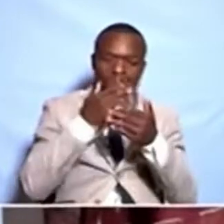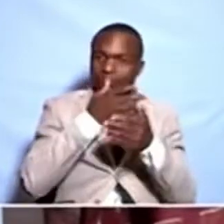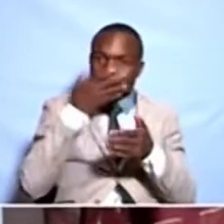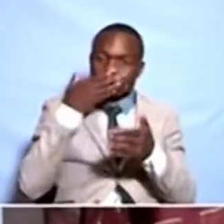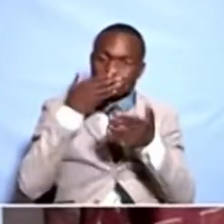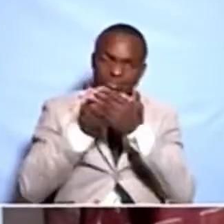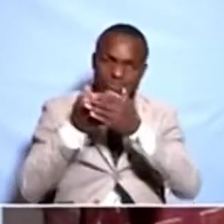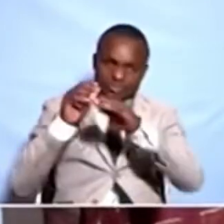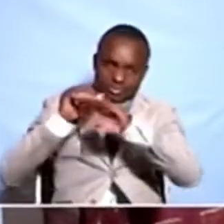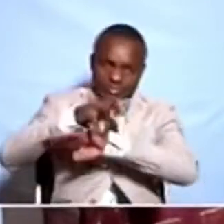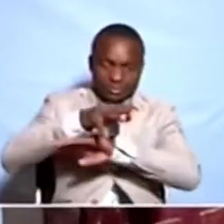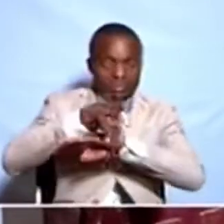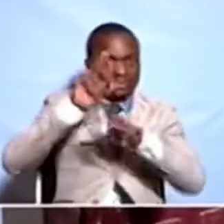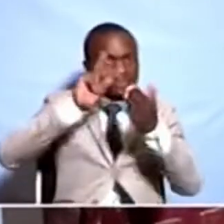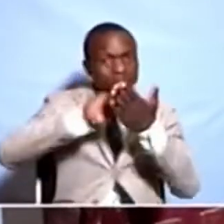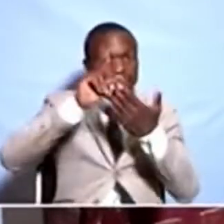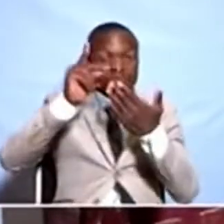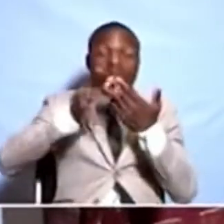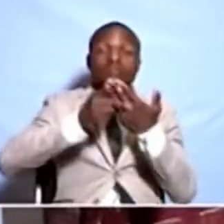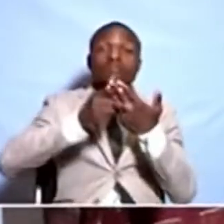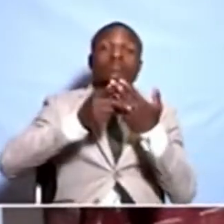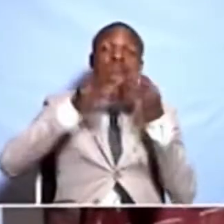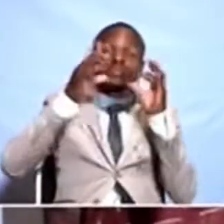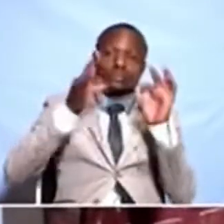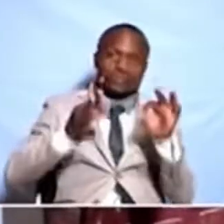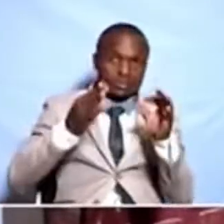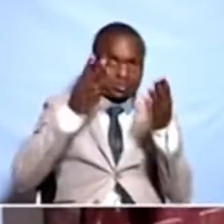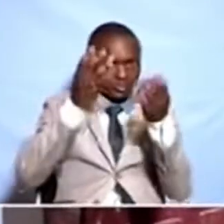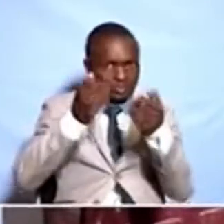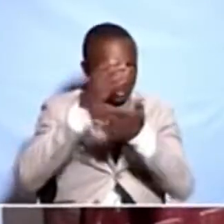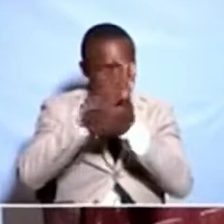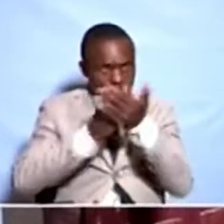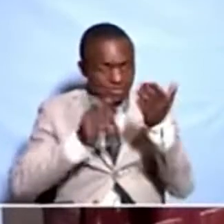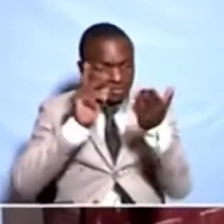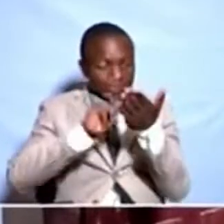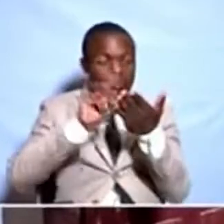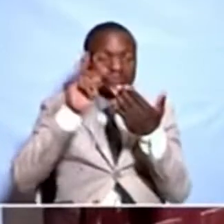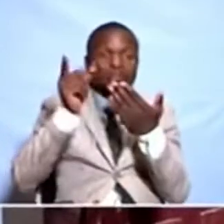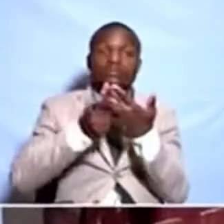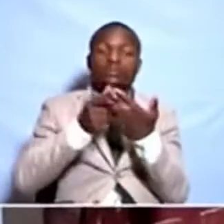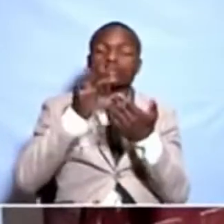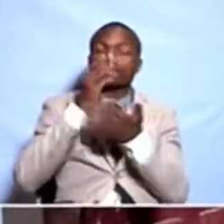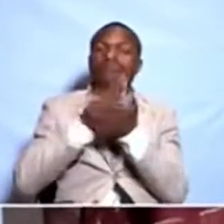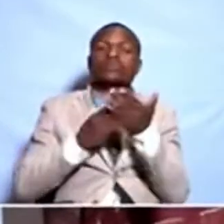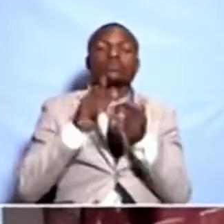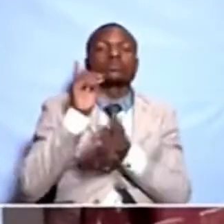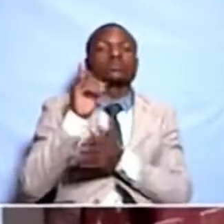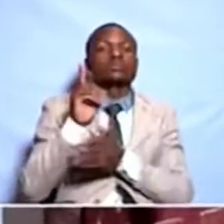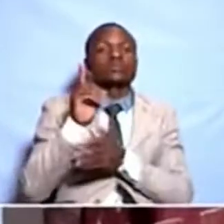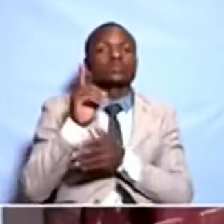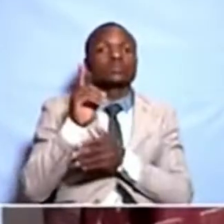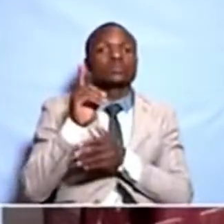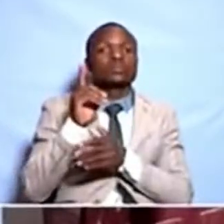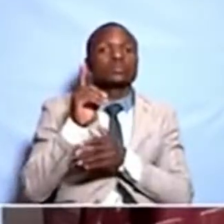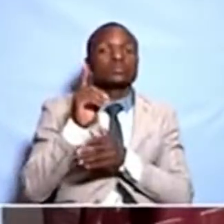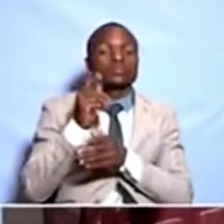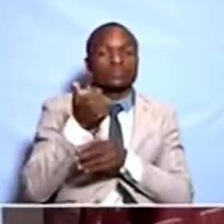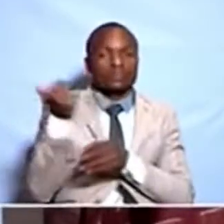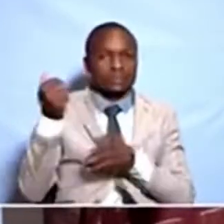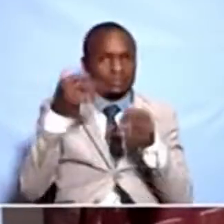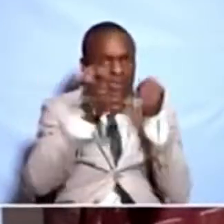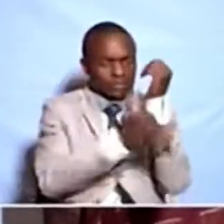Nowadays, it doesn't take long. If I want some documents signed by someone who is abroad, it's just a